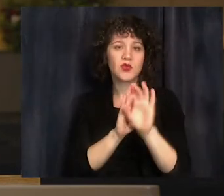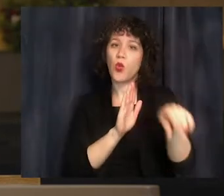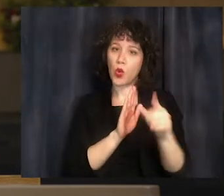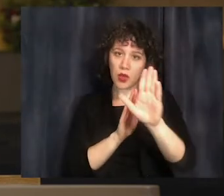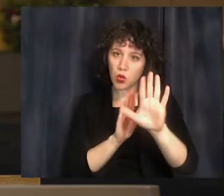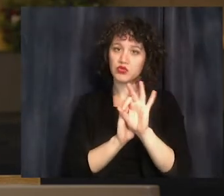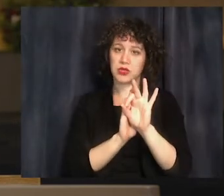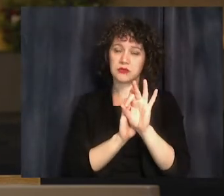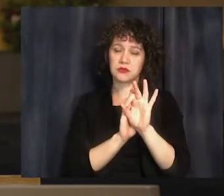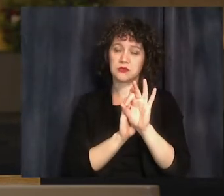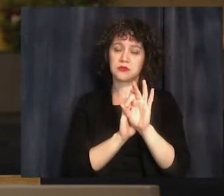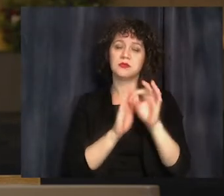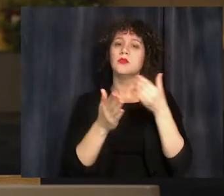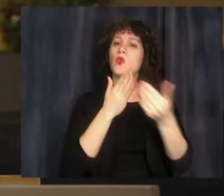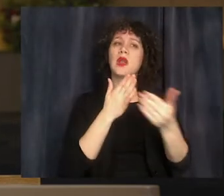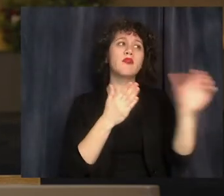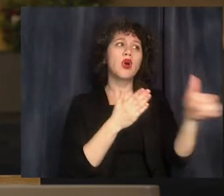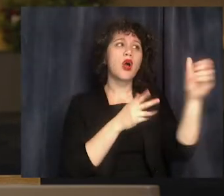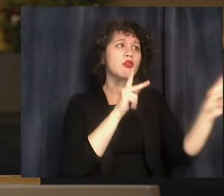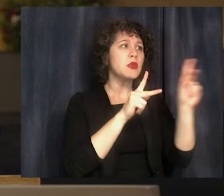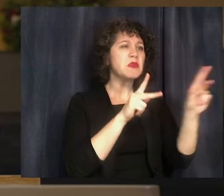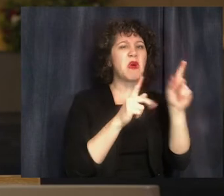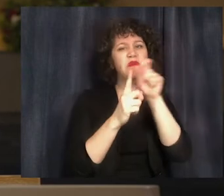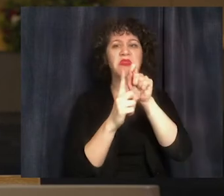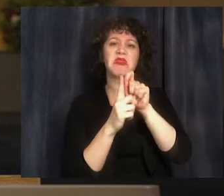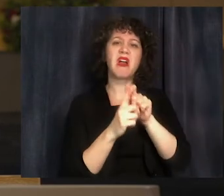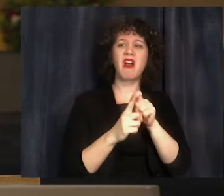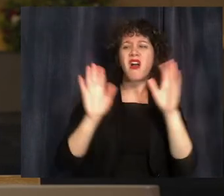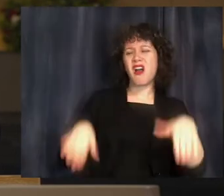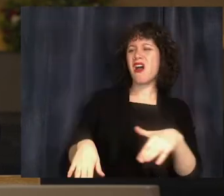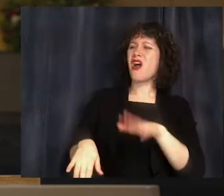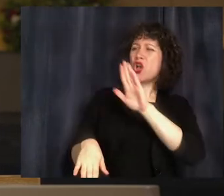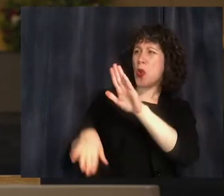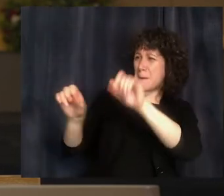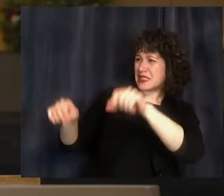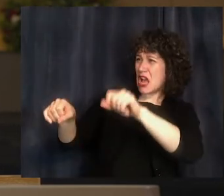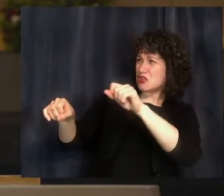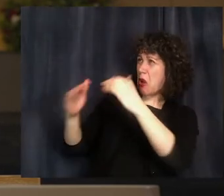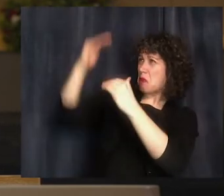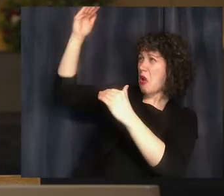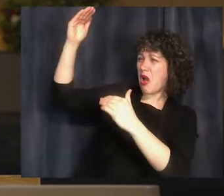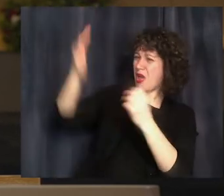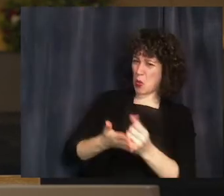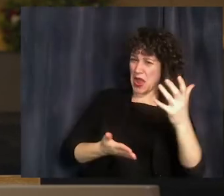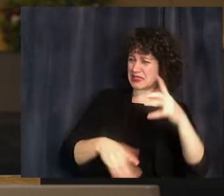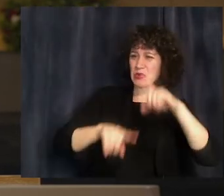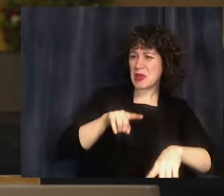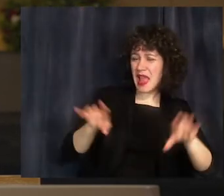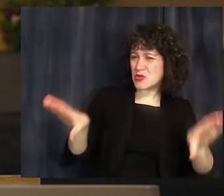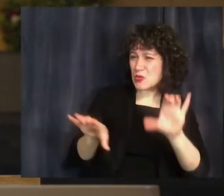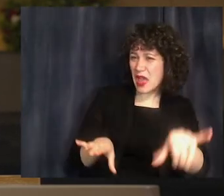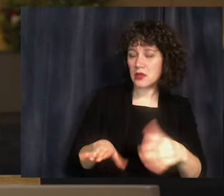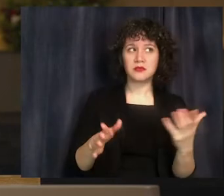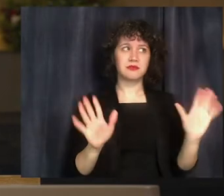alone. No matter how much others will critique your ambitions, from saying it's a waste of your potential to claiming you can't accomplish them, just know that you're the